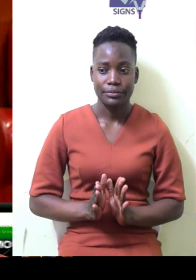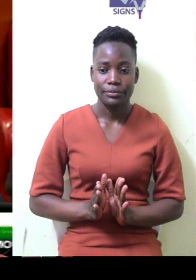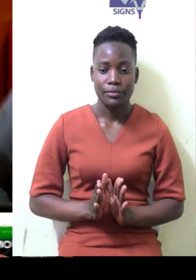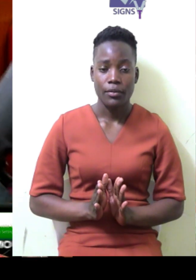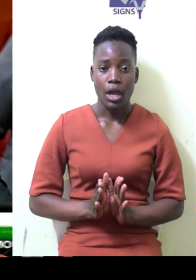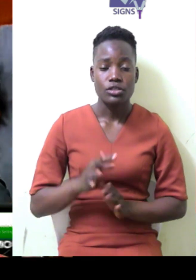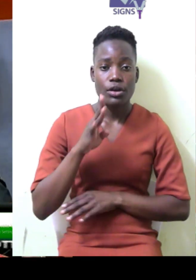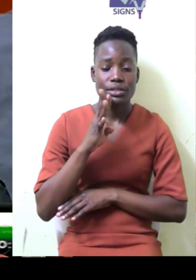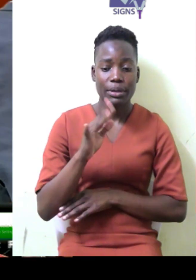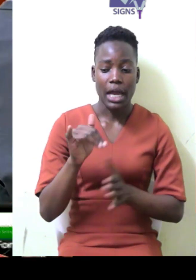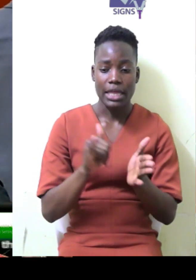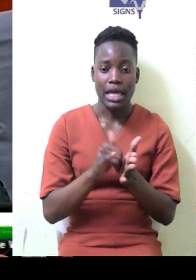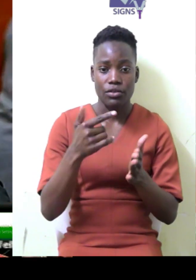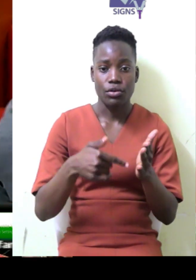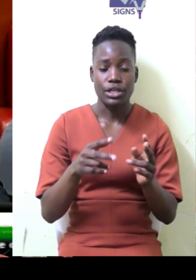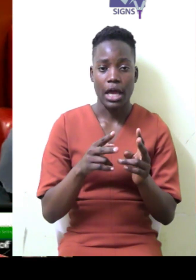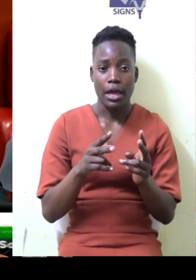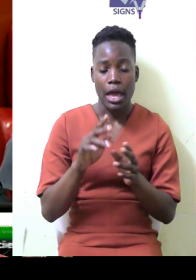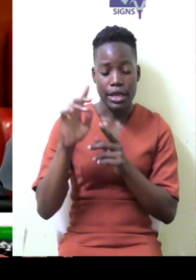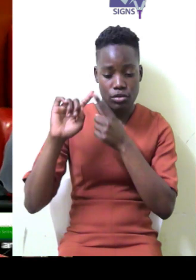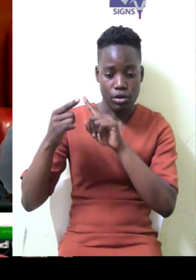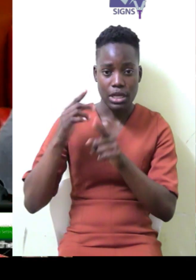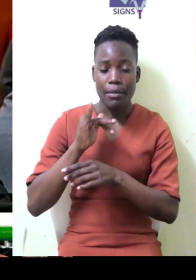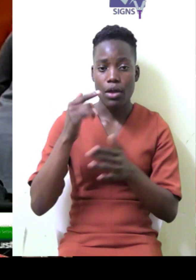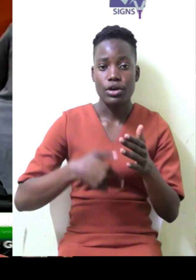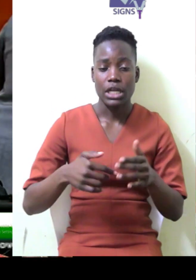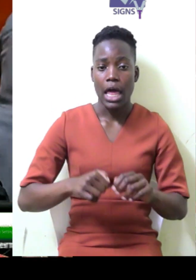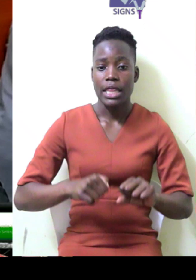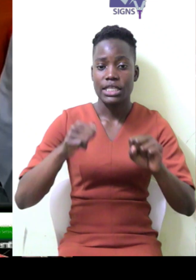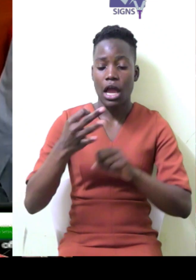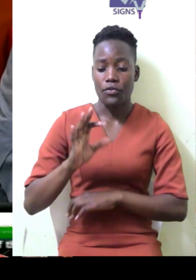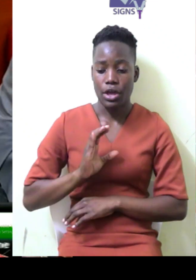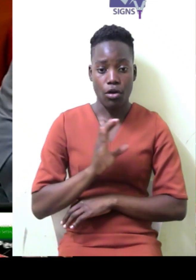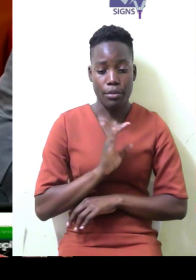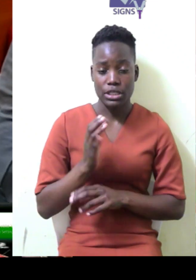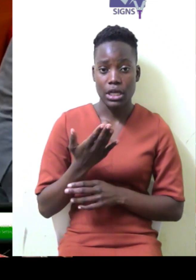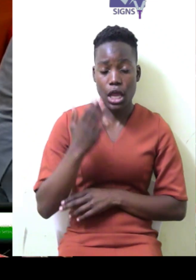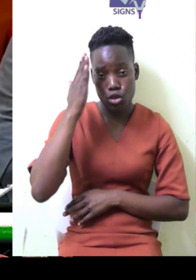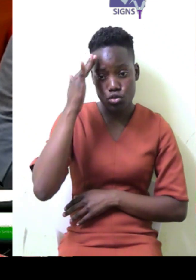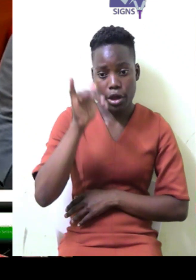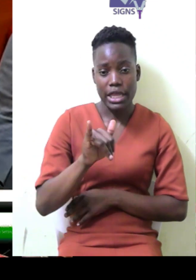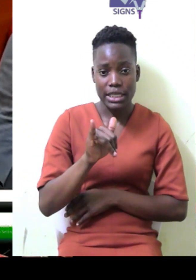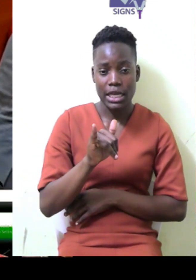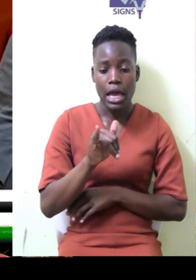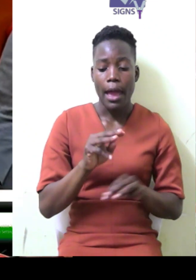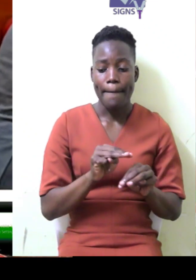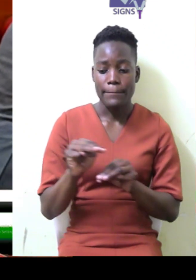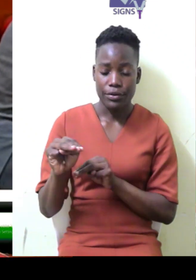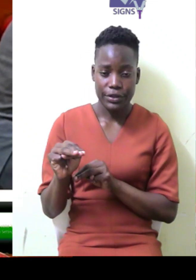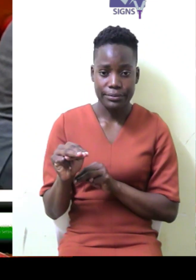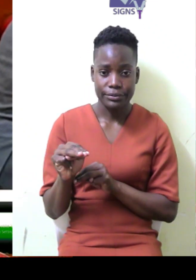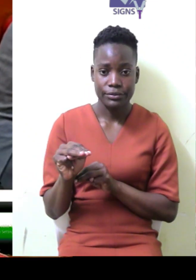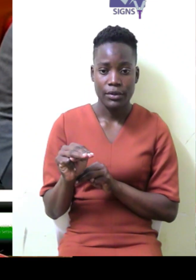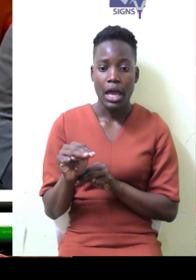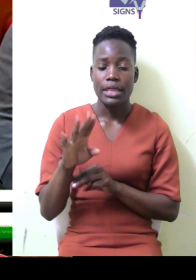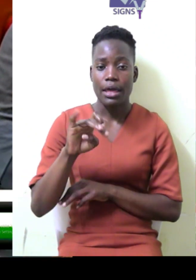Mr. Speaker, that is actually essentially conceded by the chair of the committee. Because you realize, Mr. Speaker, that in moving the